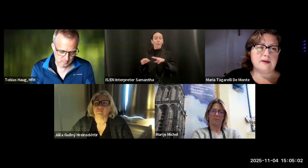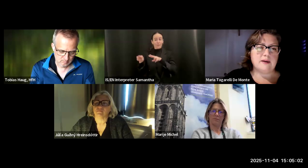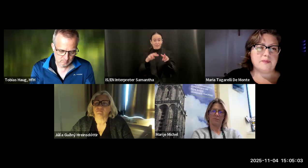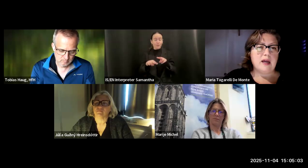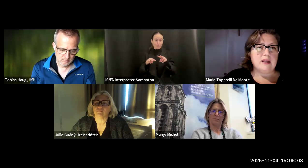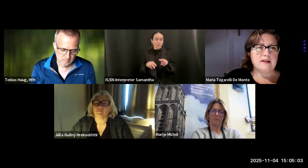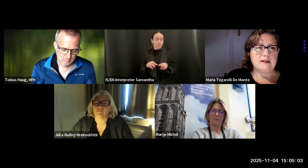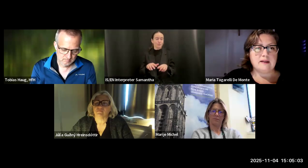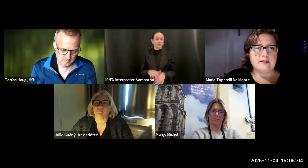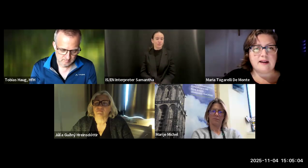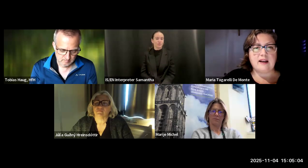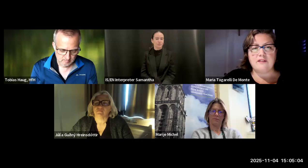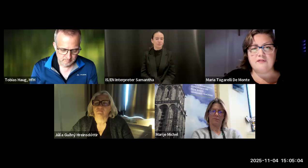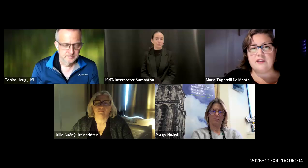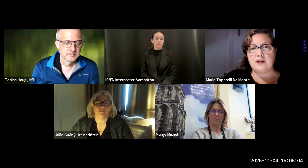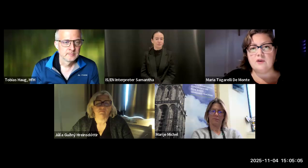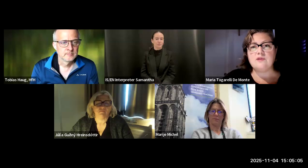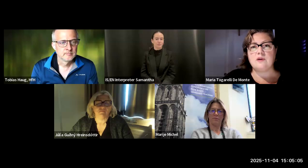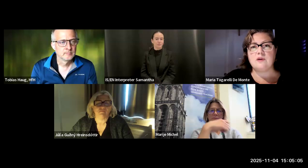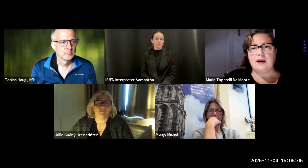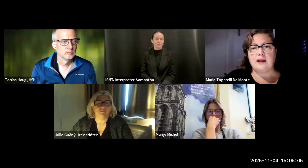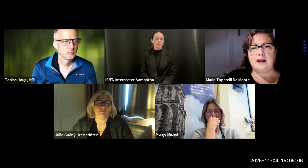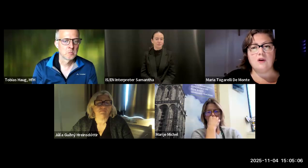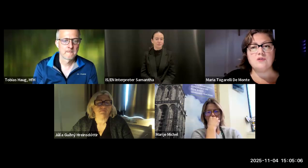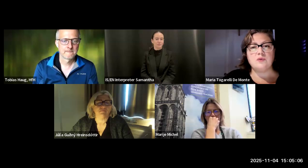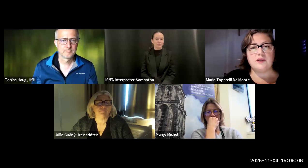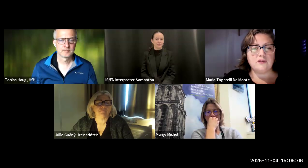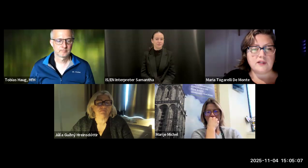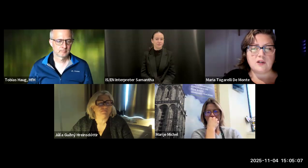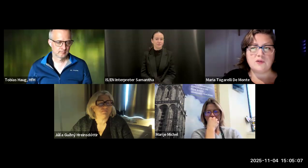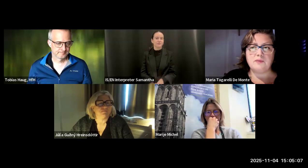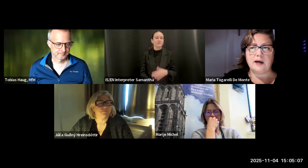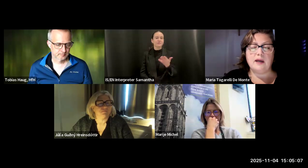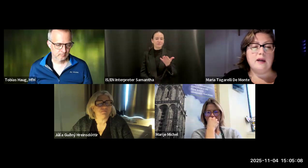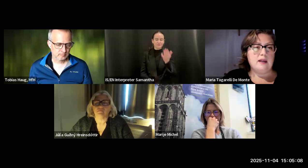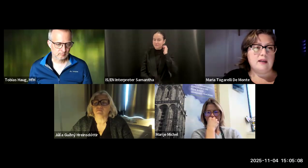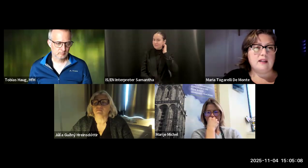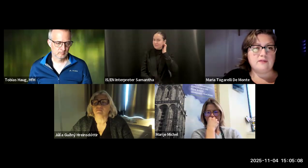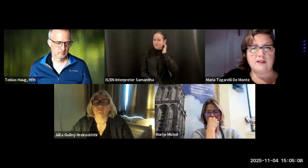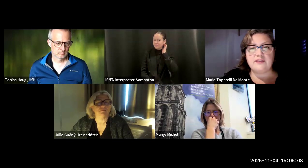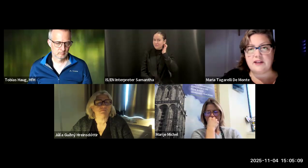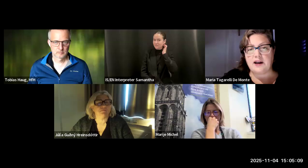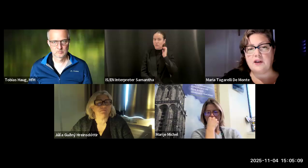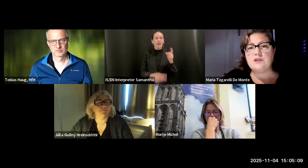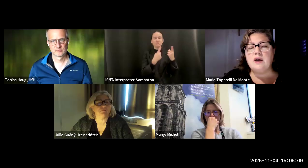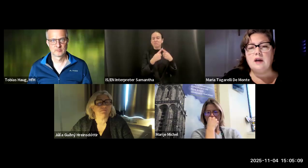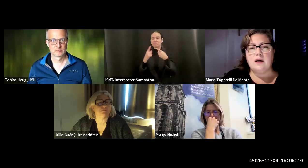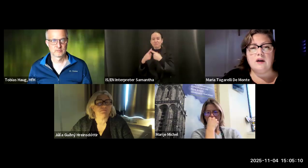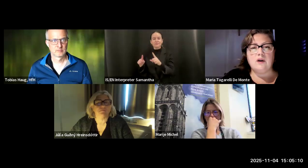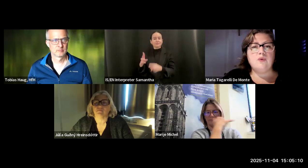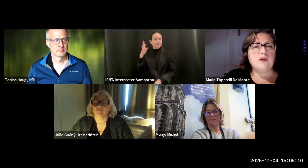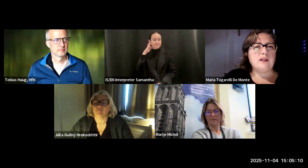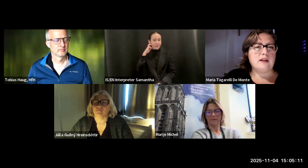see the sign left videos combined also with other videos by native deaf